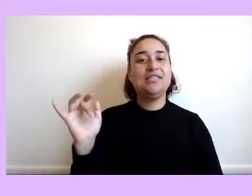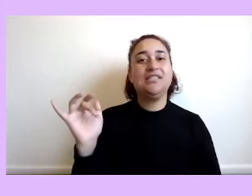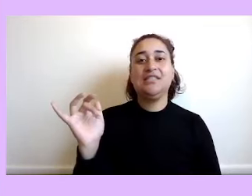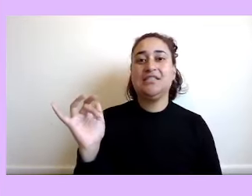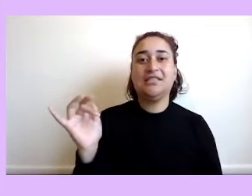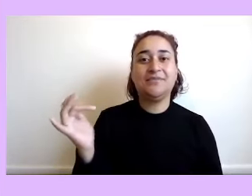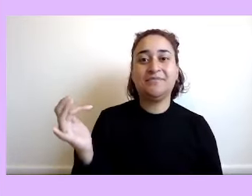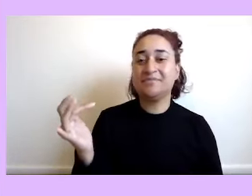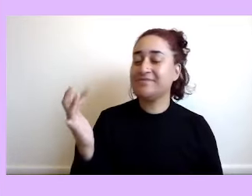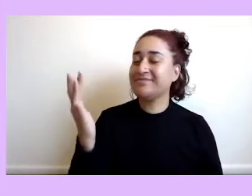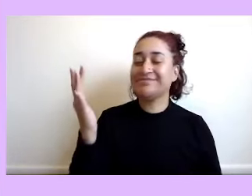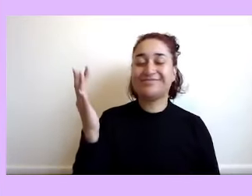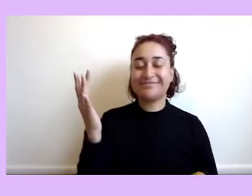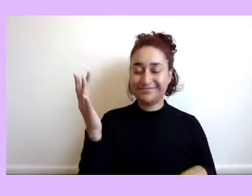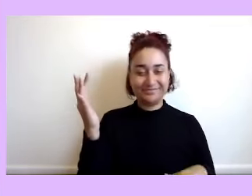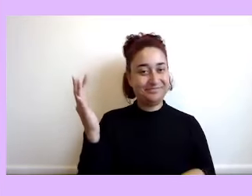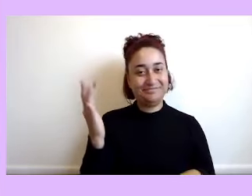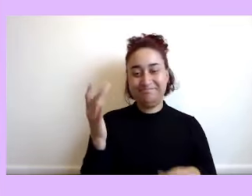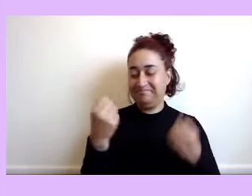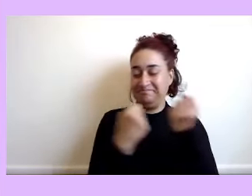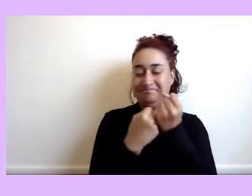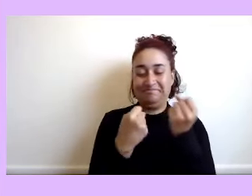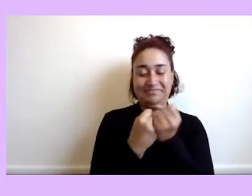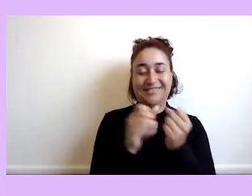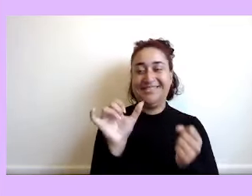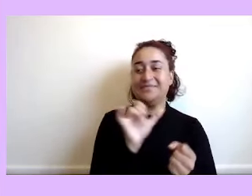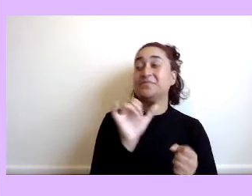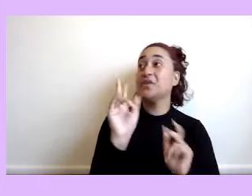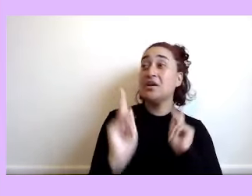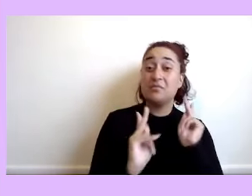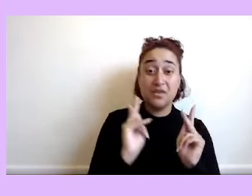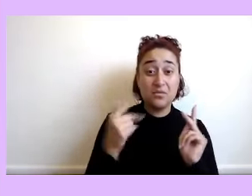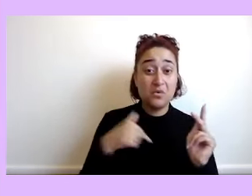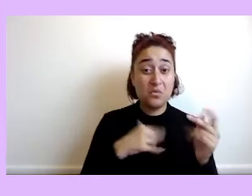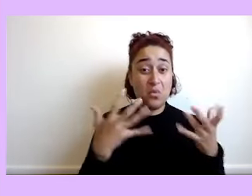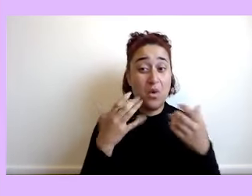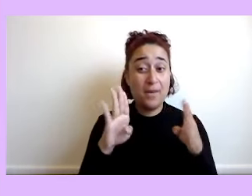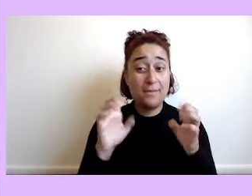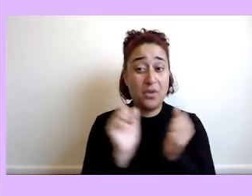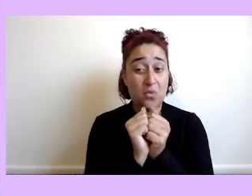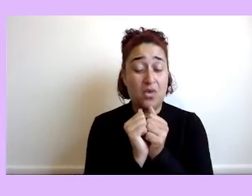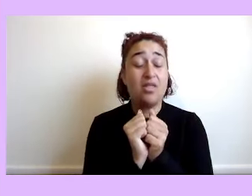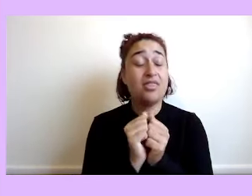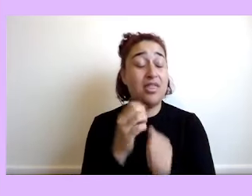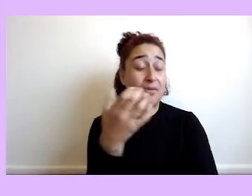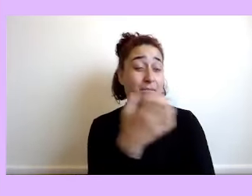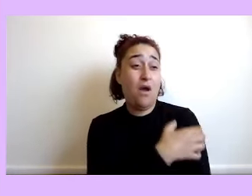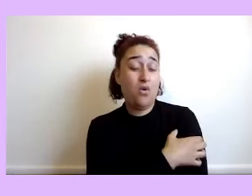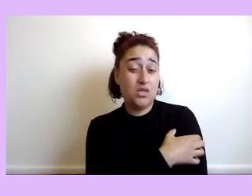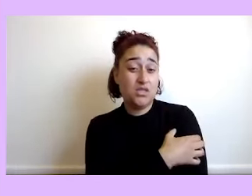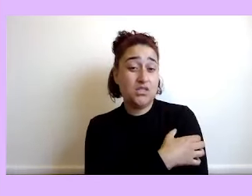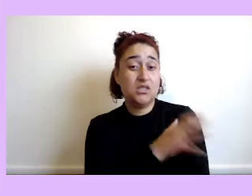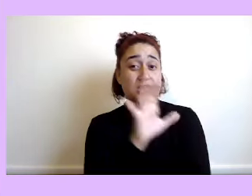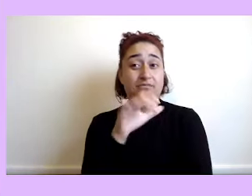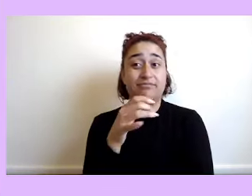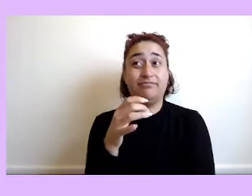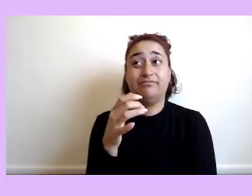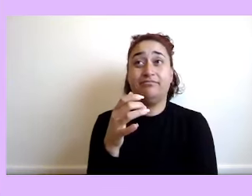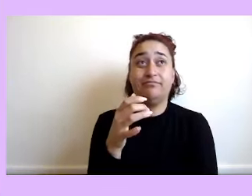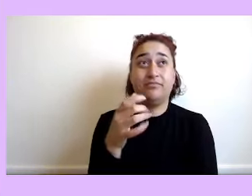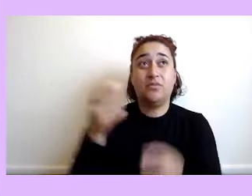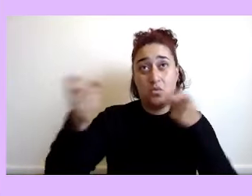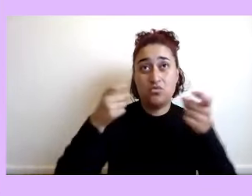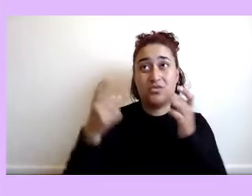you now. You know, because they're the people that we want to be with. And the powers that be sometimes just feel like they make it